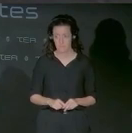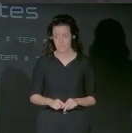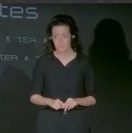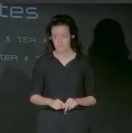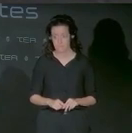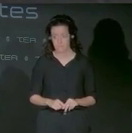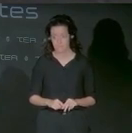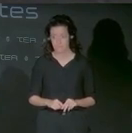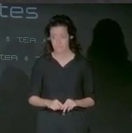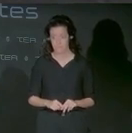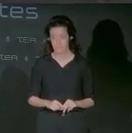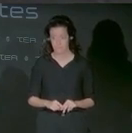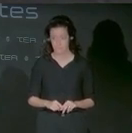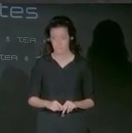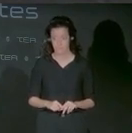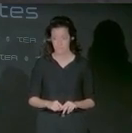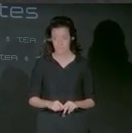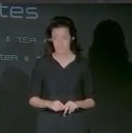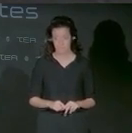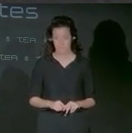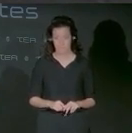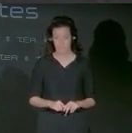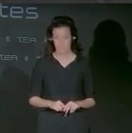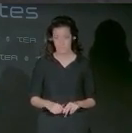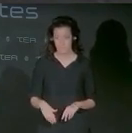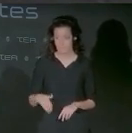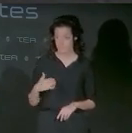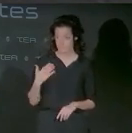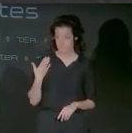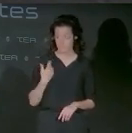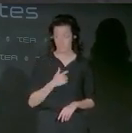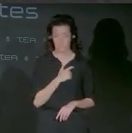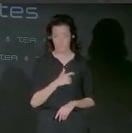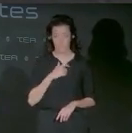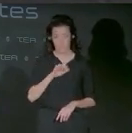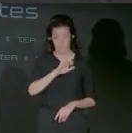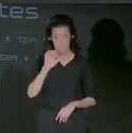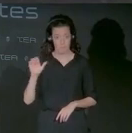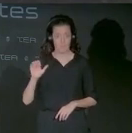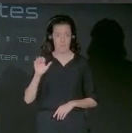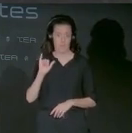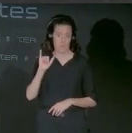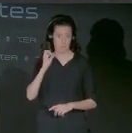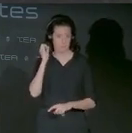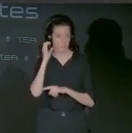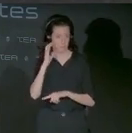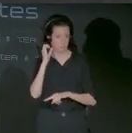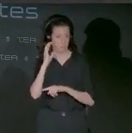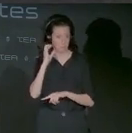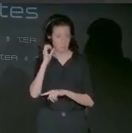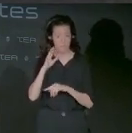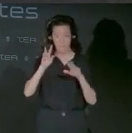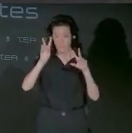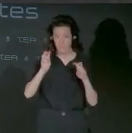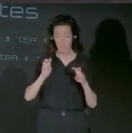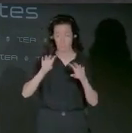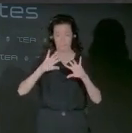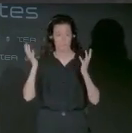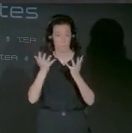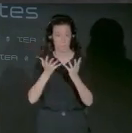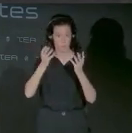came out with a communication on virtual worlds. And I think that's quite interesting. It's really worth a